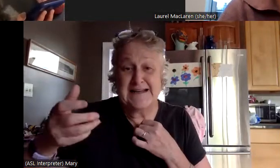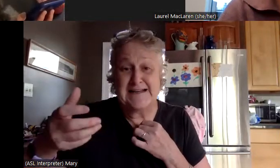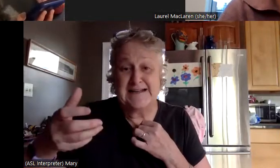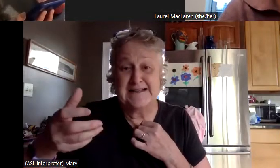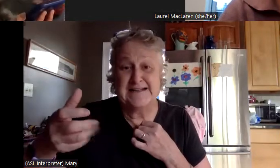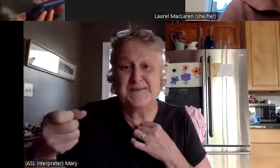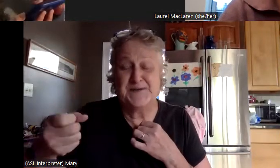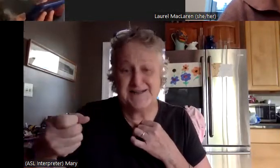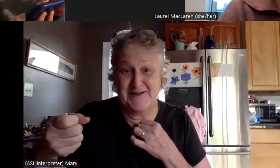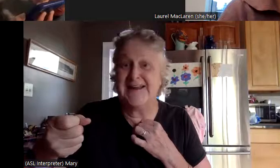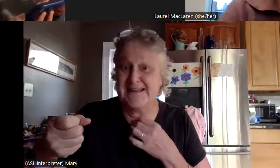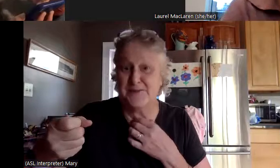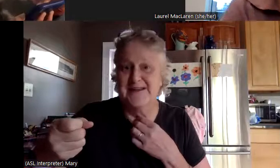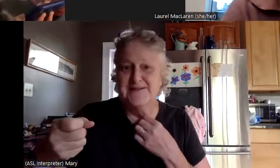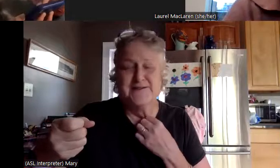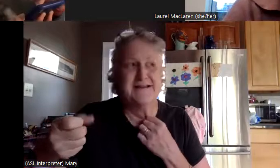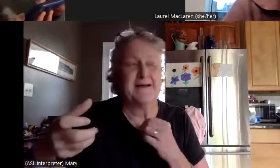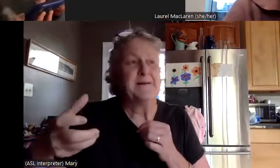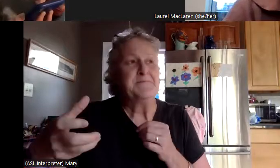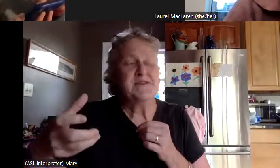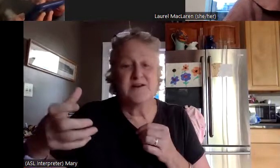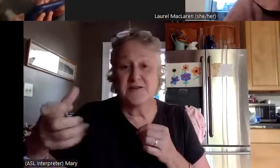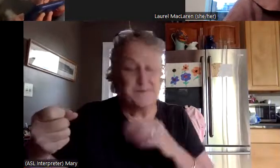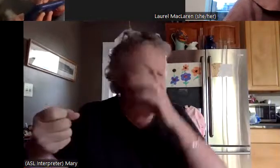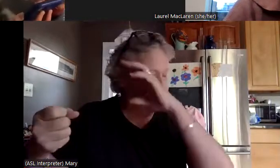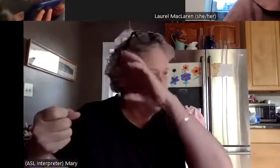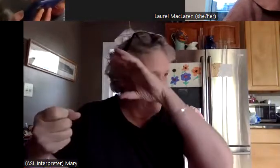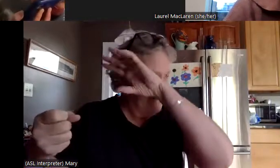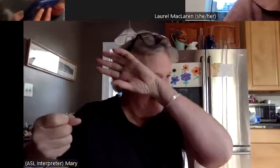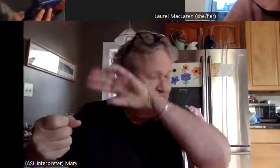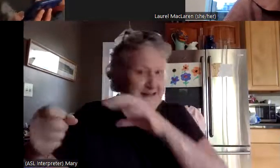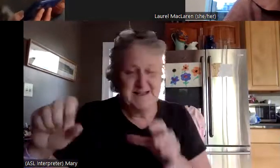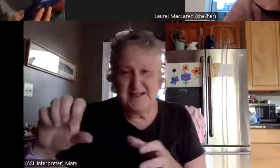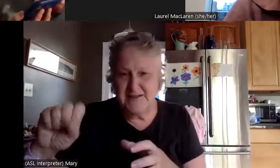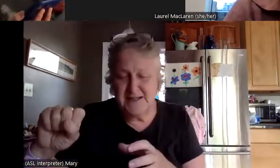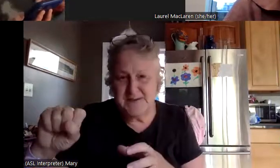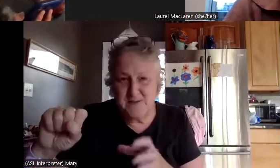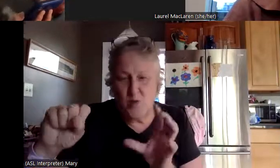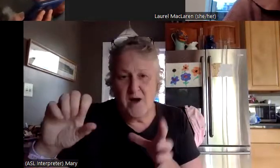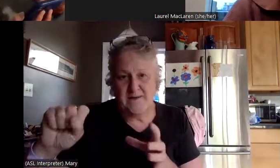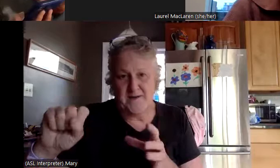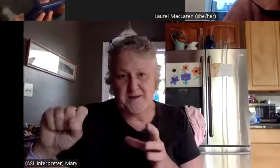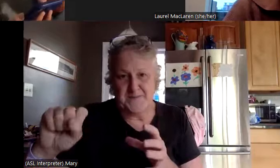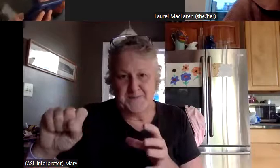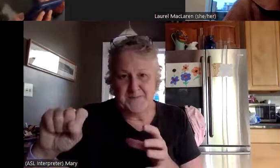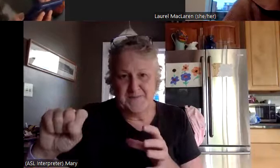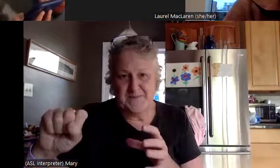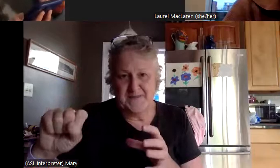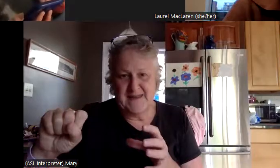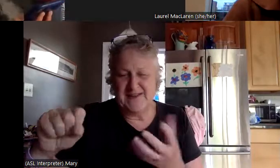bucket? Is this in a bucket? clippers in her, it's a planter, yeah. Uh-huh. She had her clippers in her hand. She clips one of